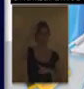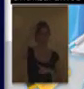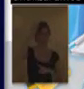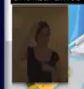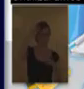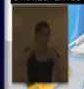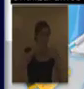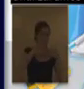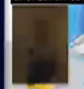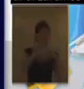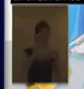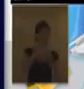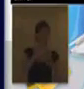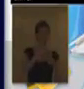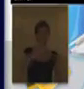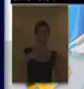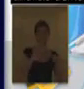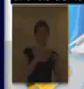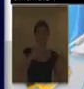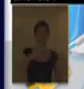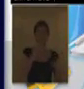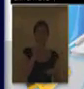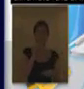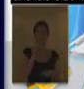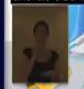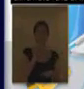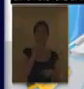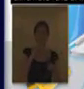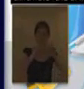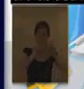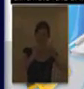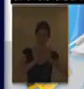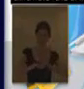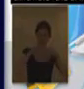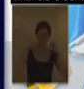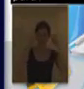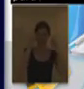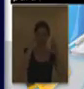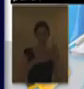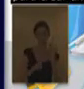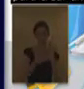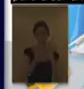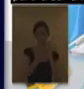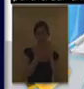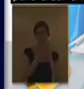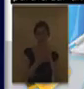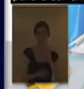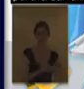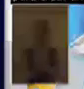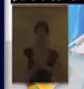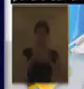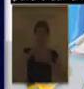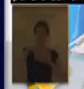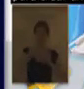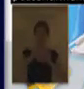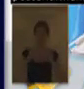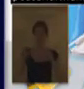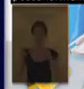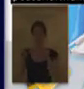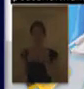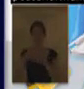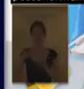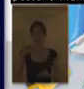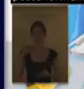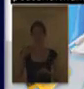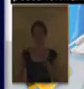signals, and then we apply discrimination factor in order to classify them, and then we will use